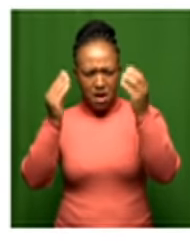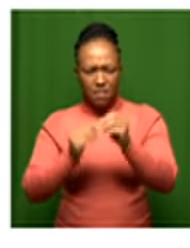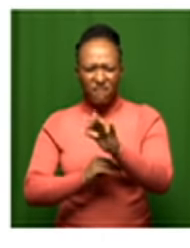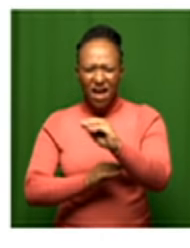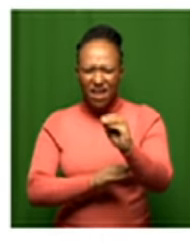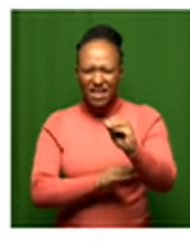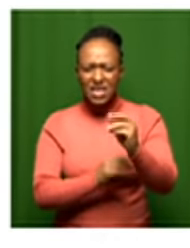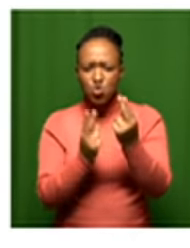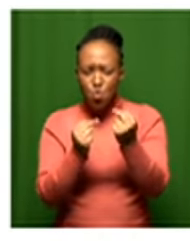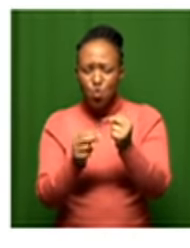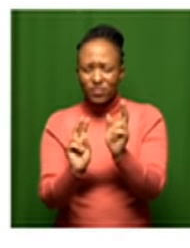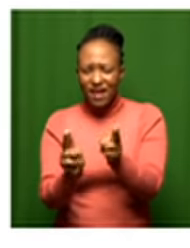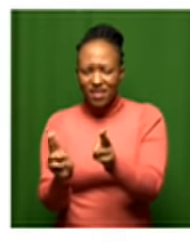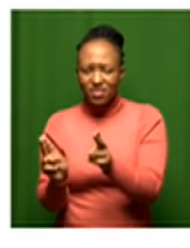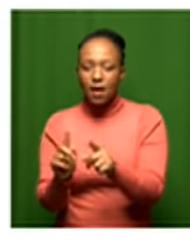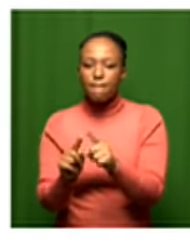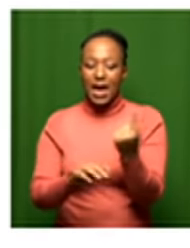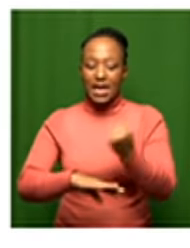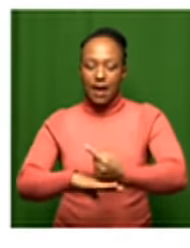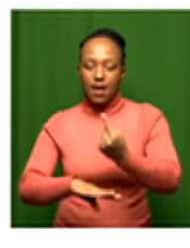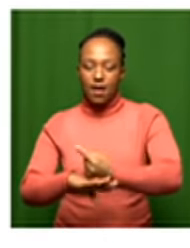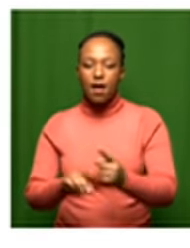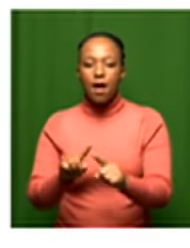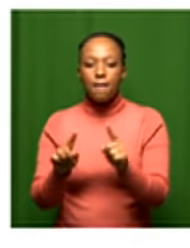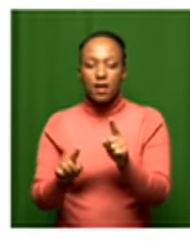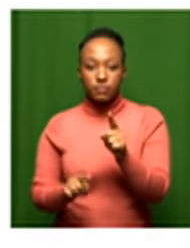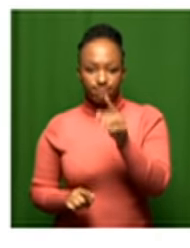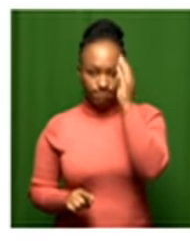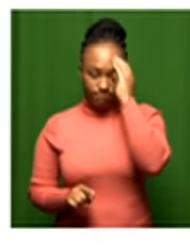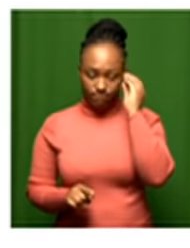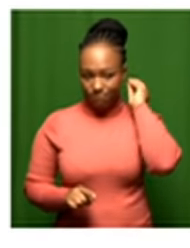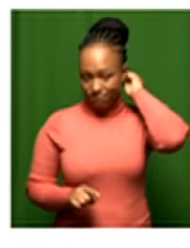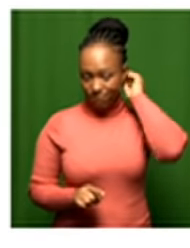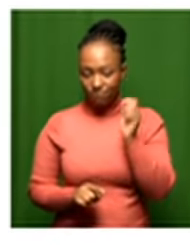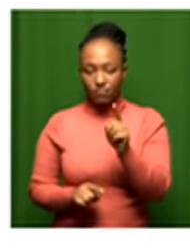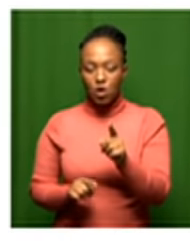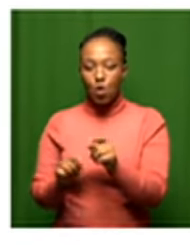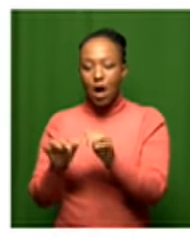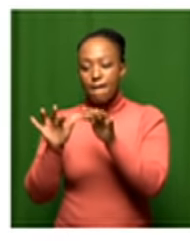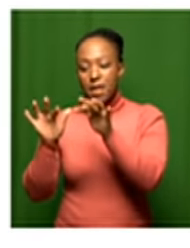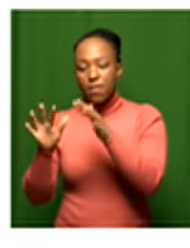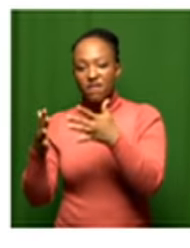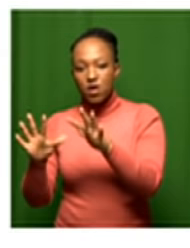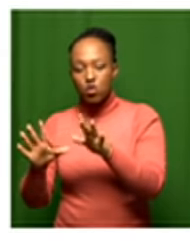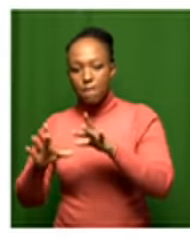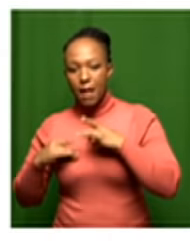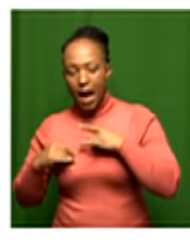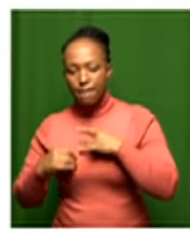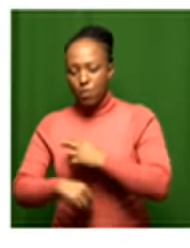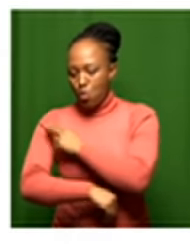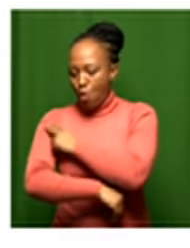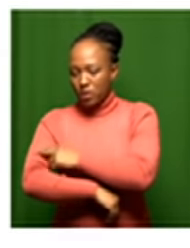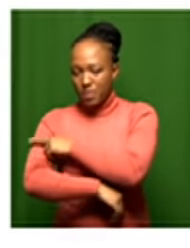500 new deaths per day. But bear in mind that there is a lag between people being infected to being